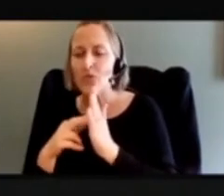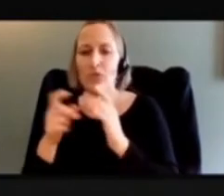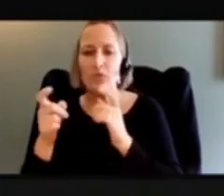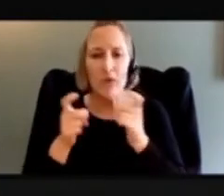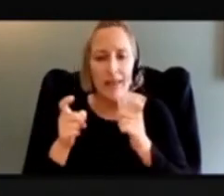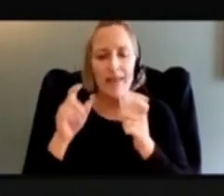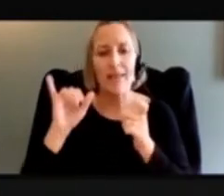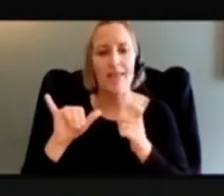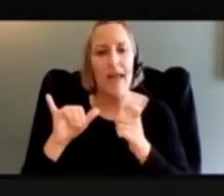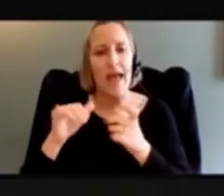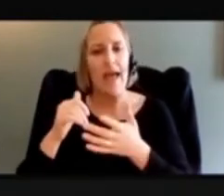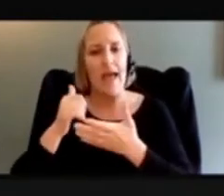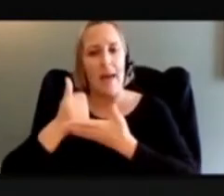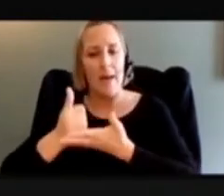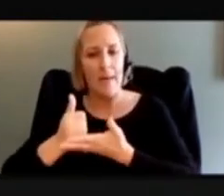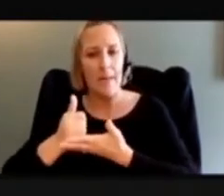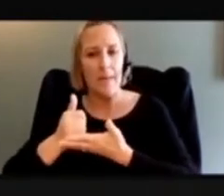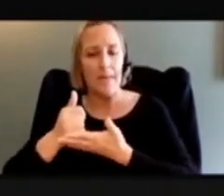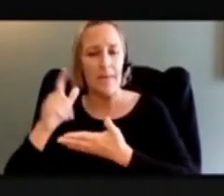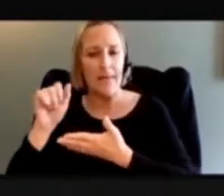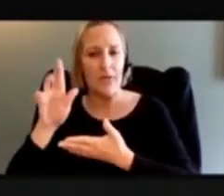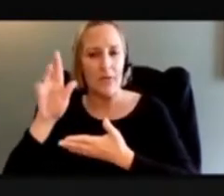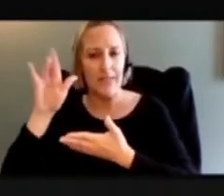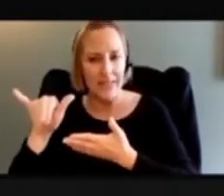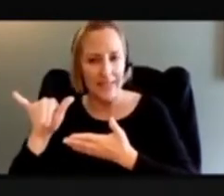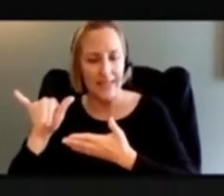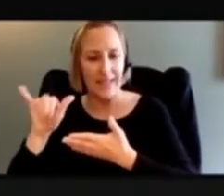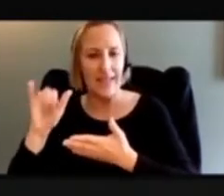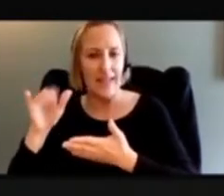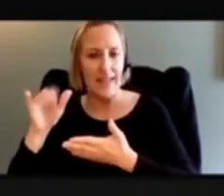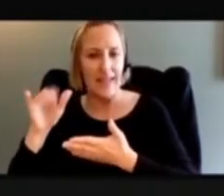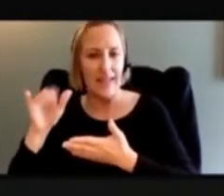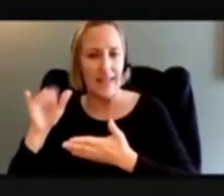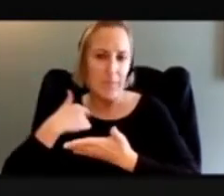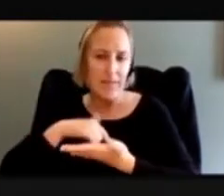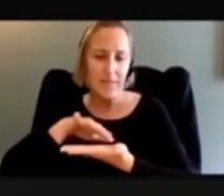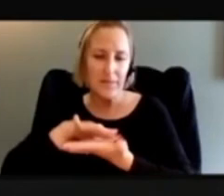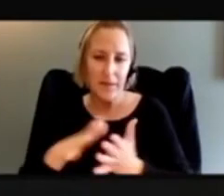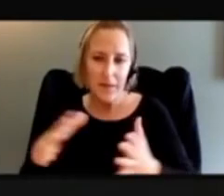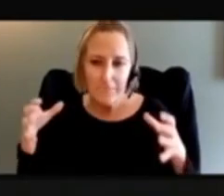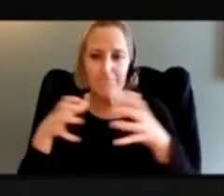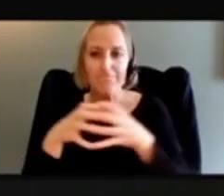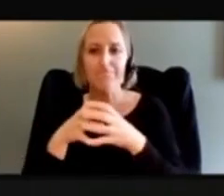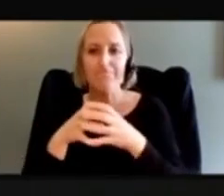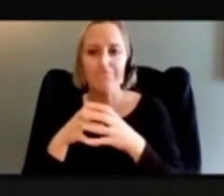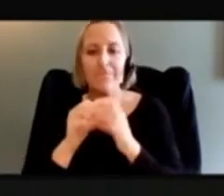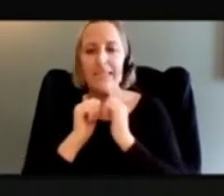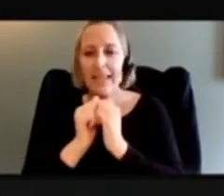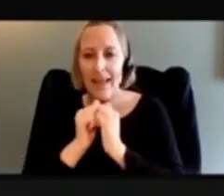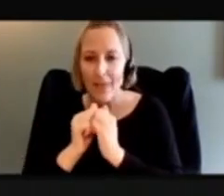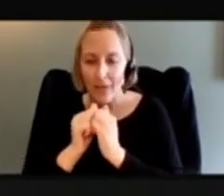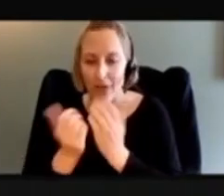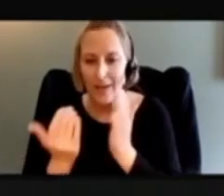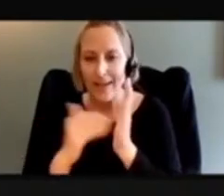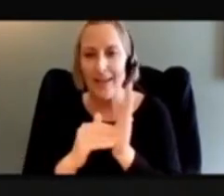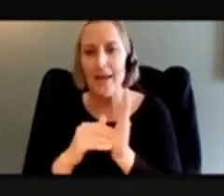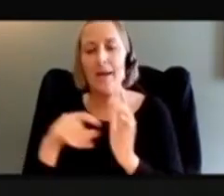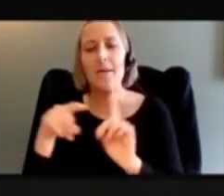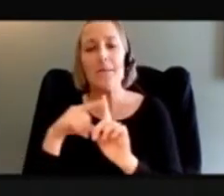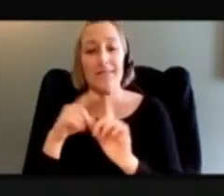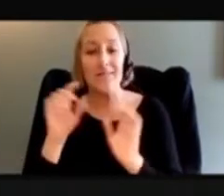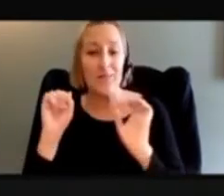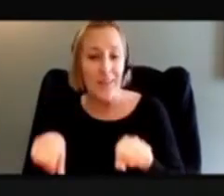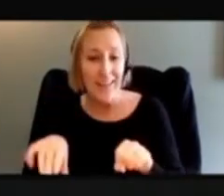communication that can really lead us together again in a very positive way. So there is joy to be